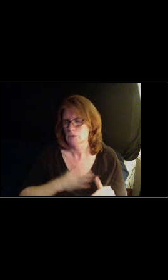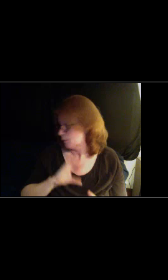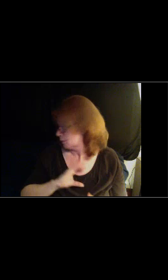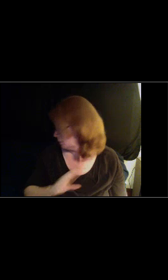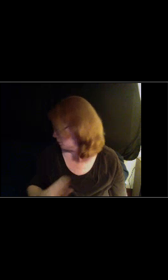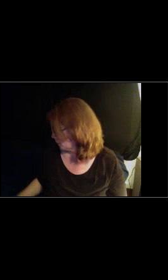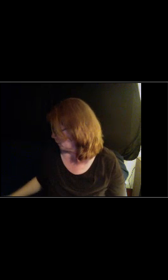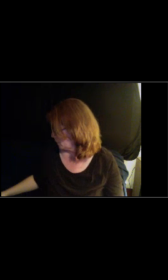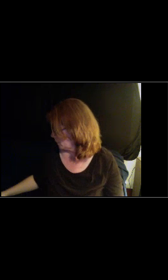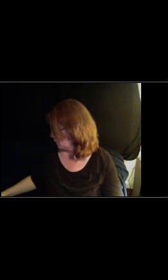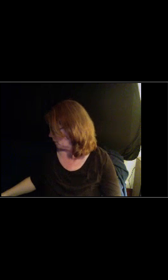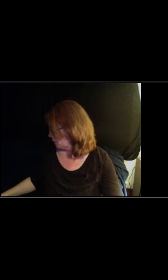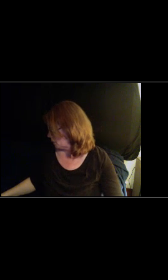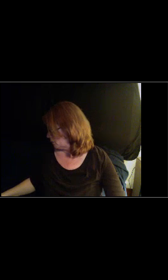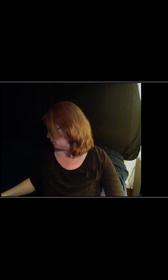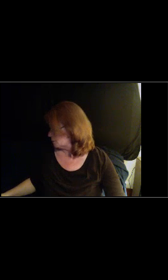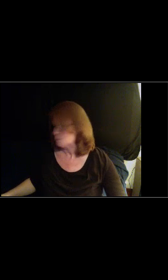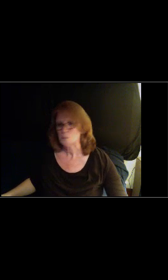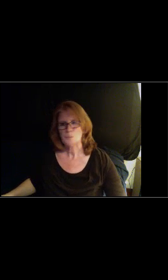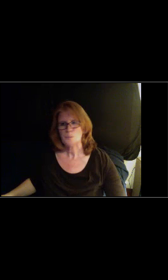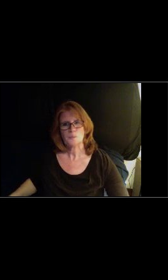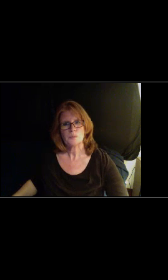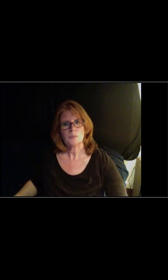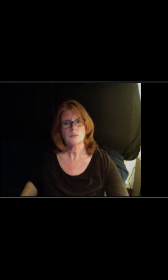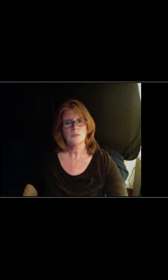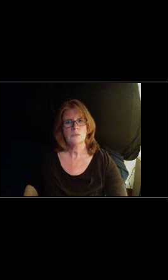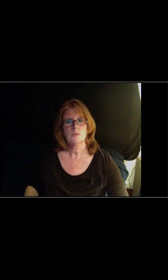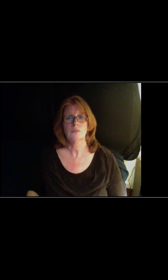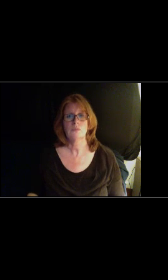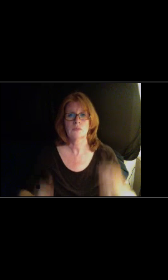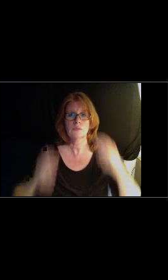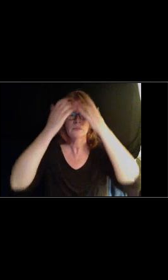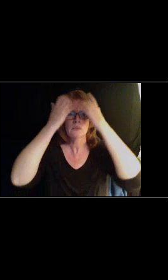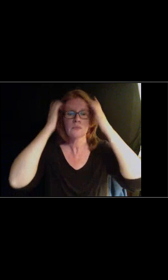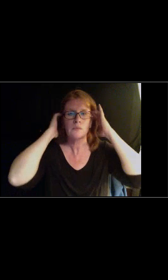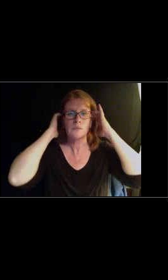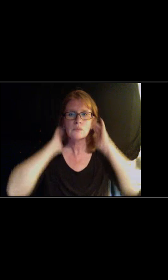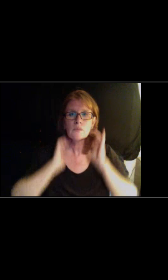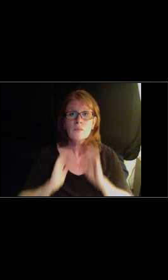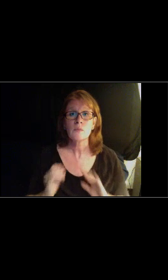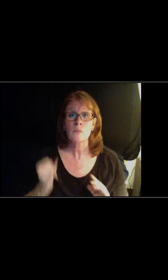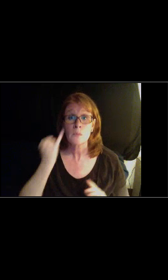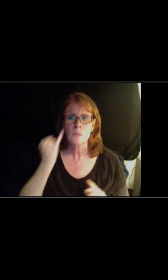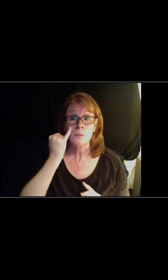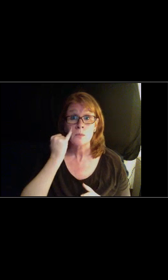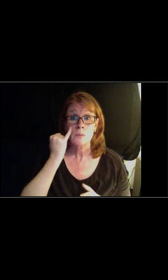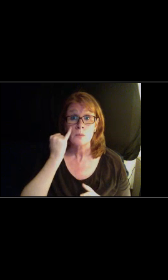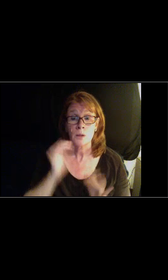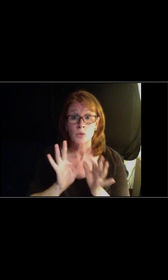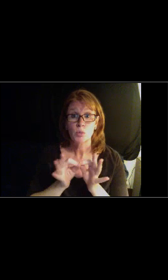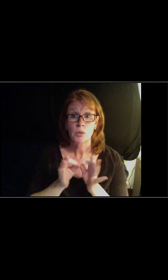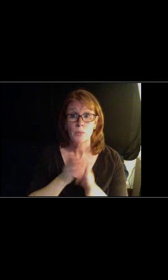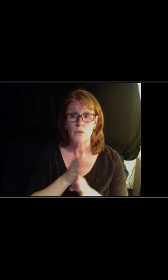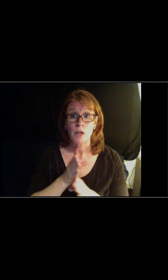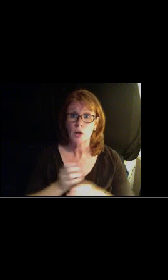up to those concepts within the next 2 weeks. Next slide, please.